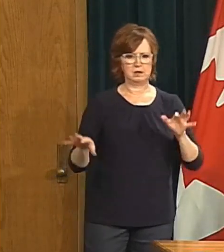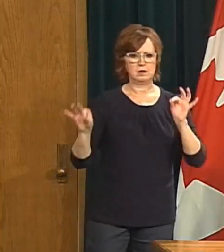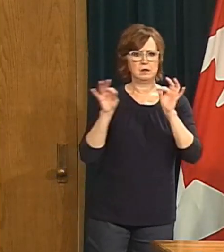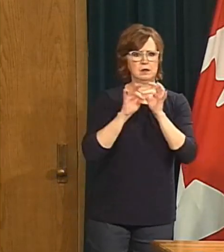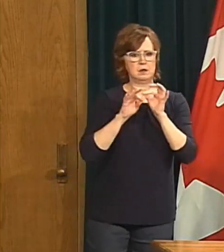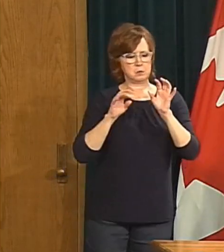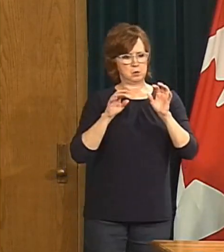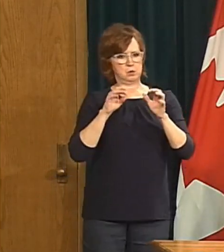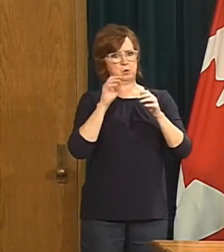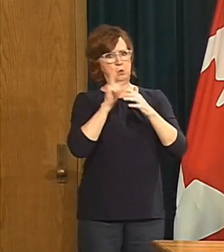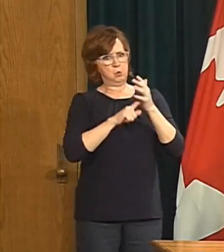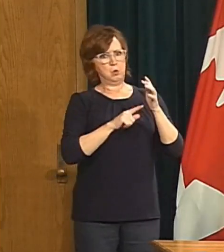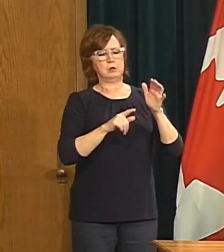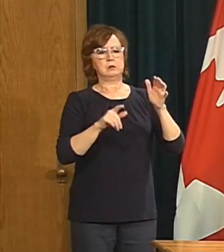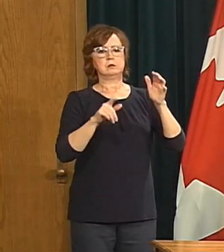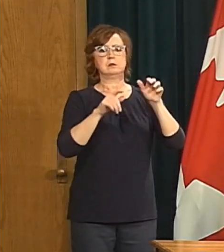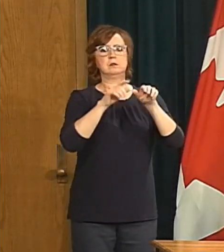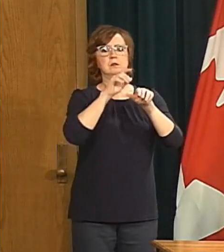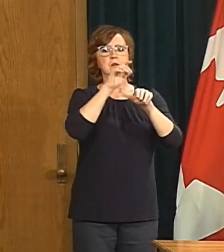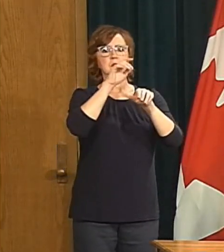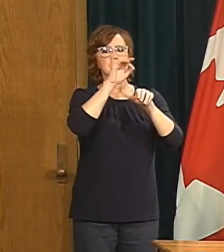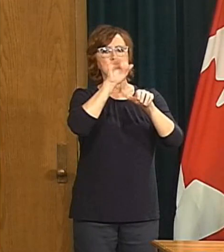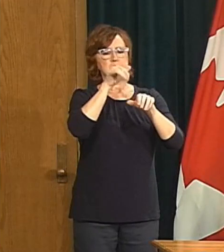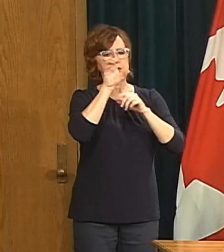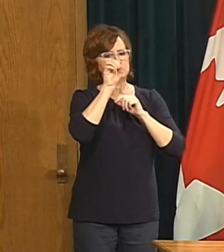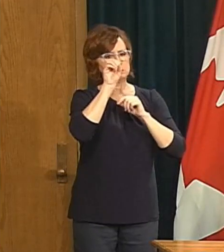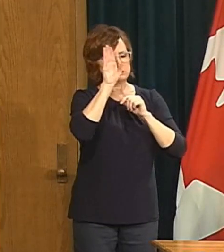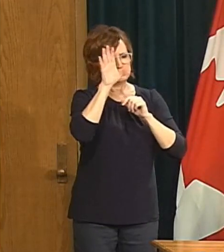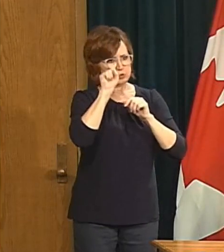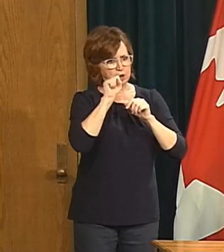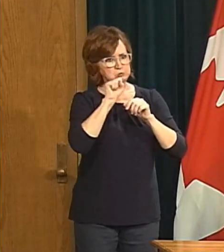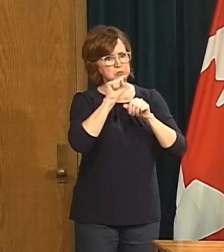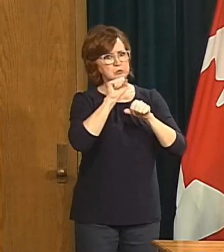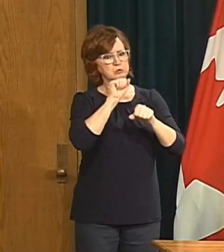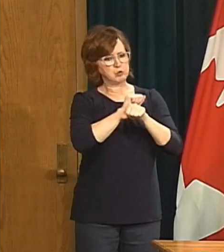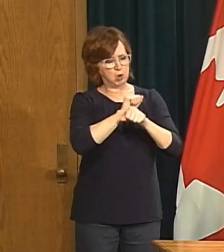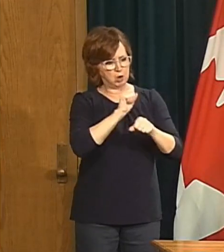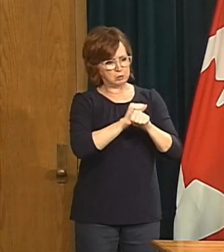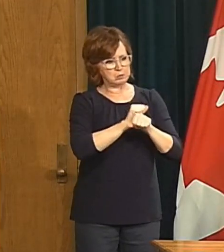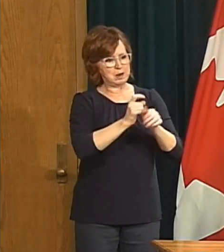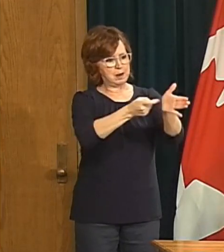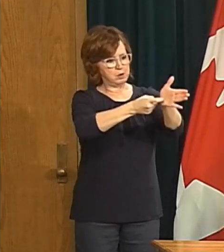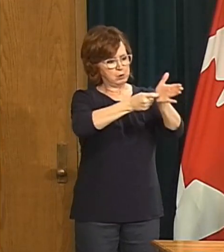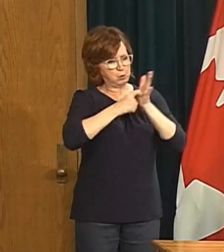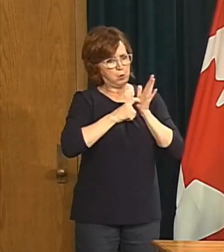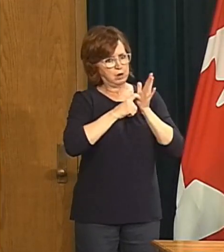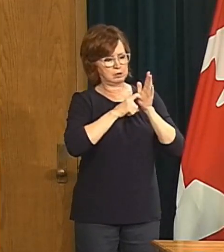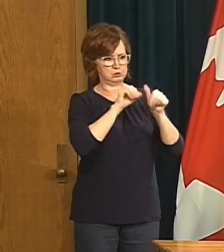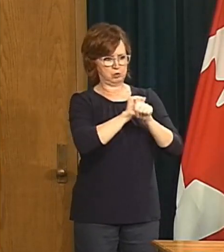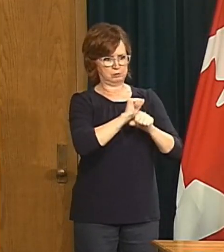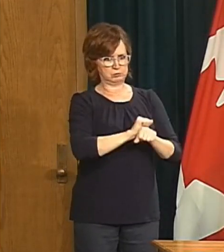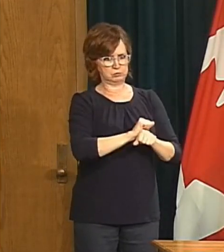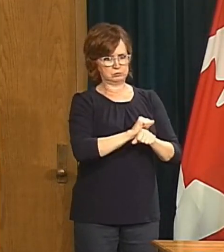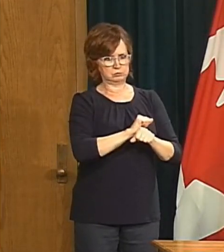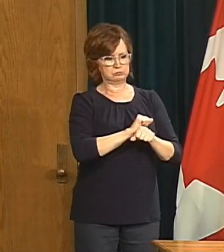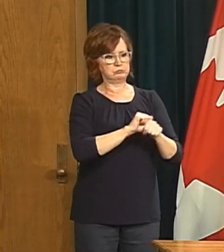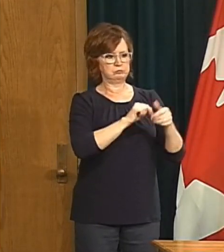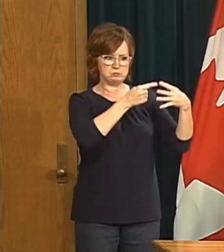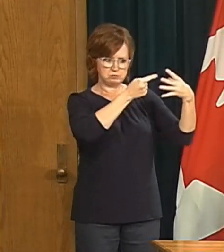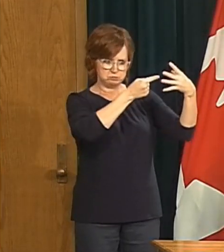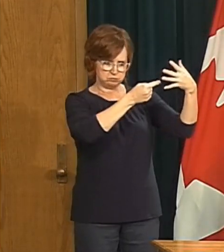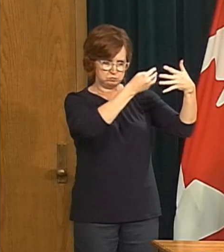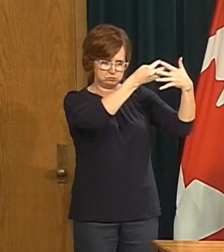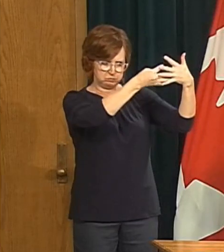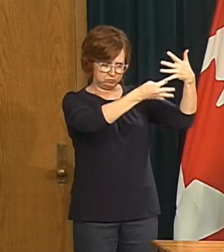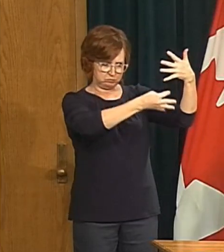work that needs to either already happen, quote unquote essential work, but then what are some other opportunities